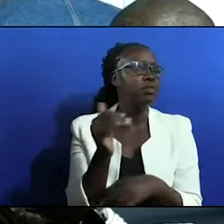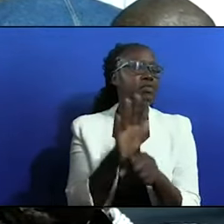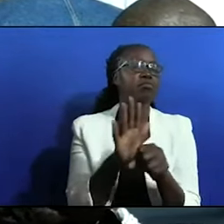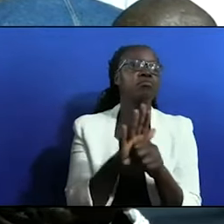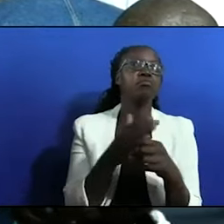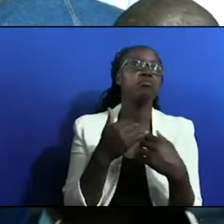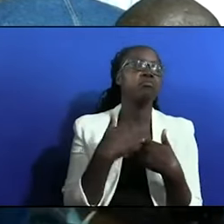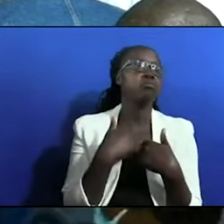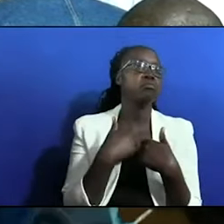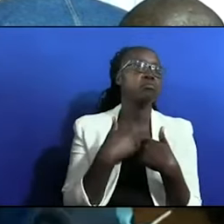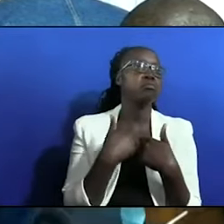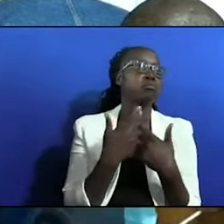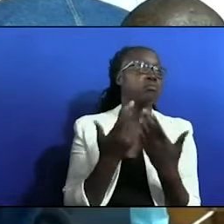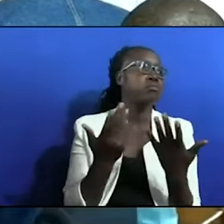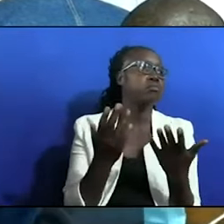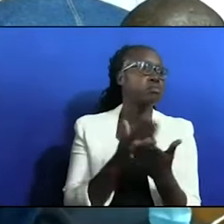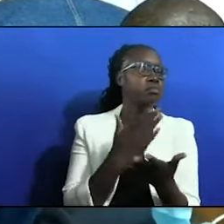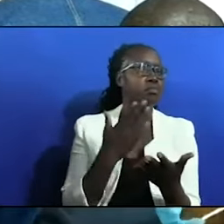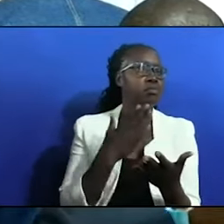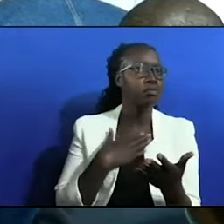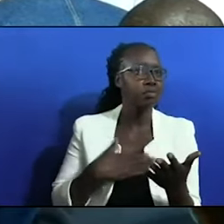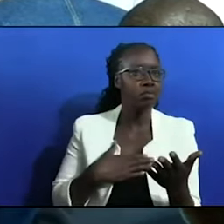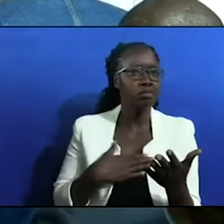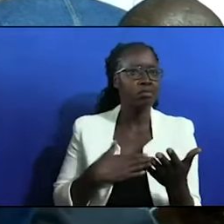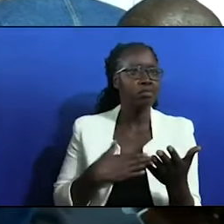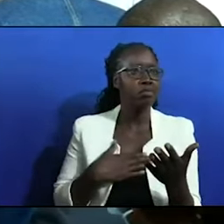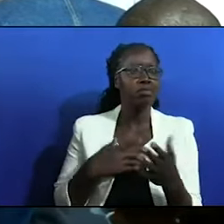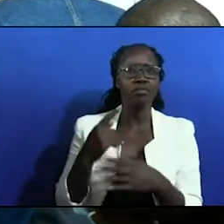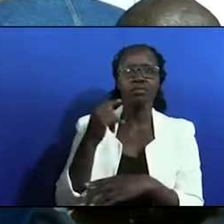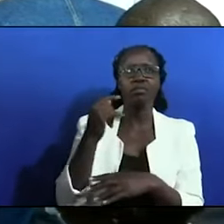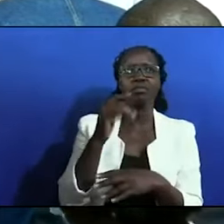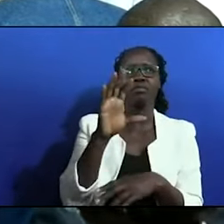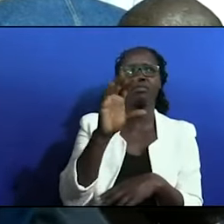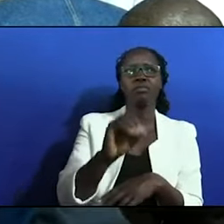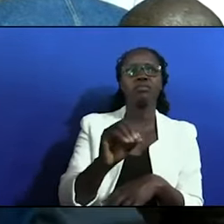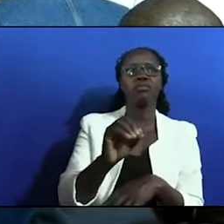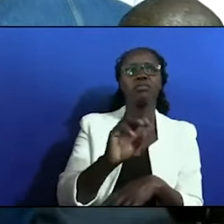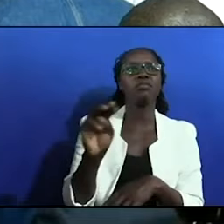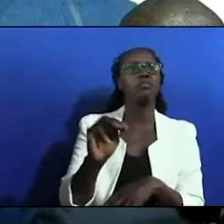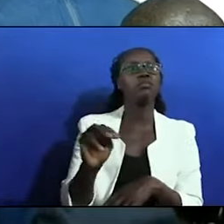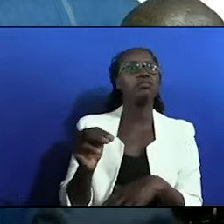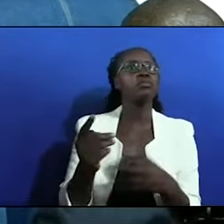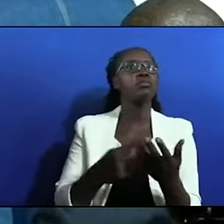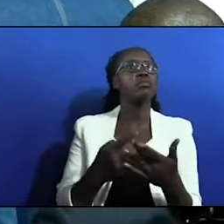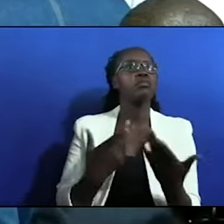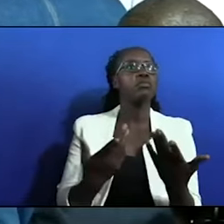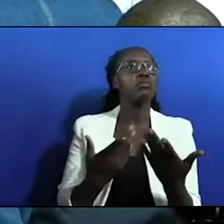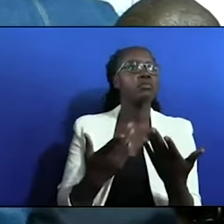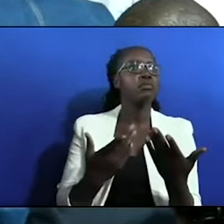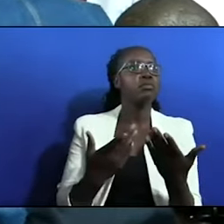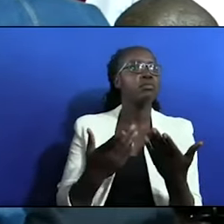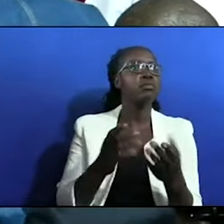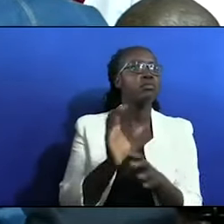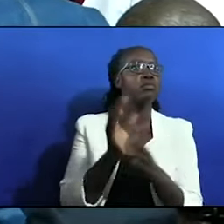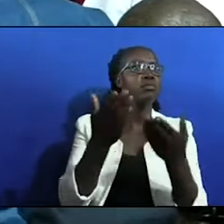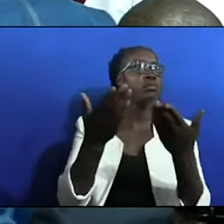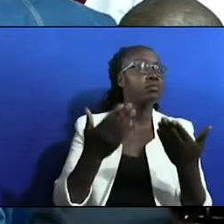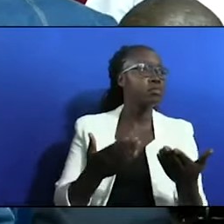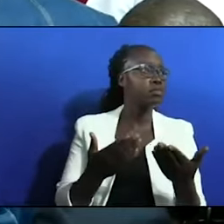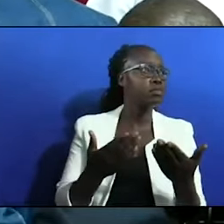much. Somebody makes a tender of 50 million. How much is he supposed to bring to the church of